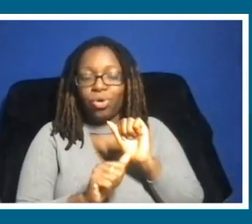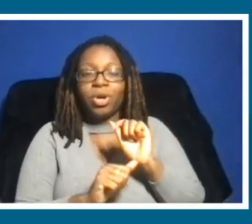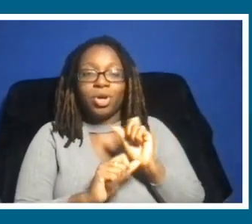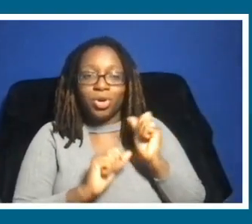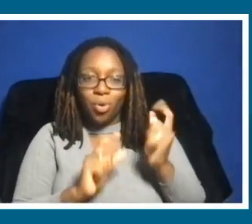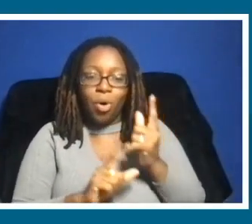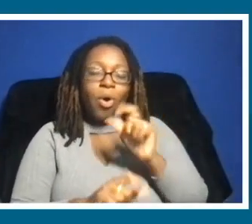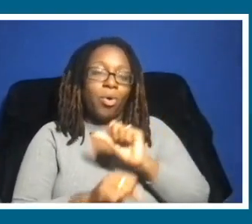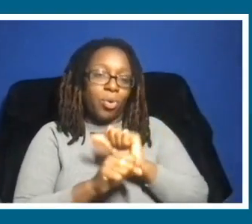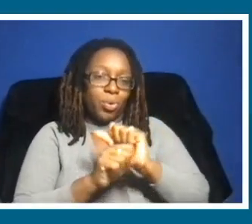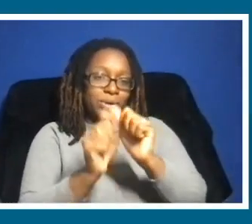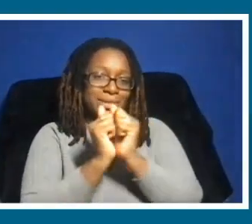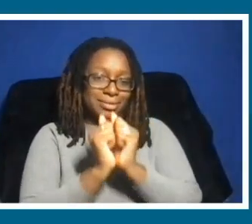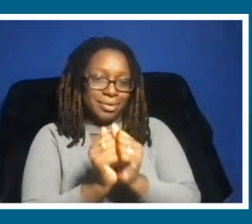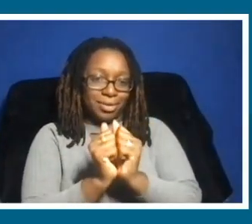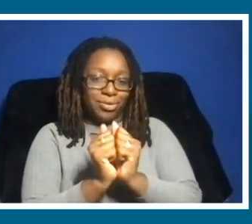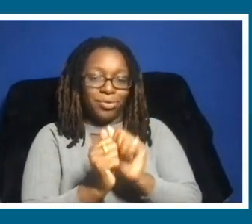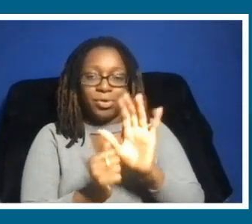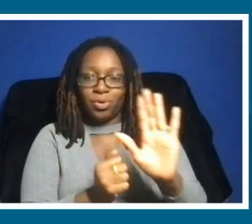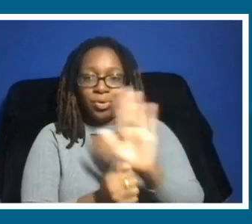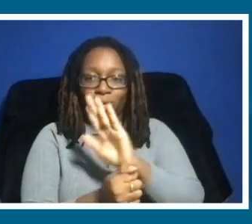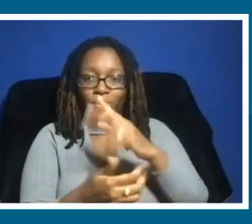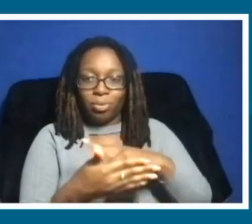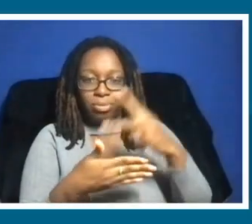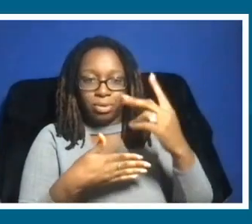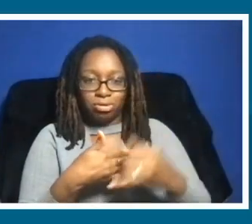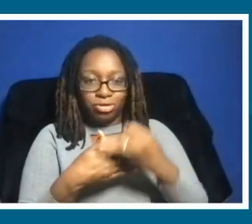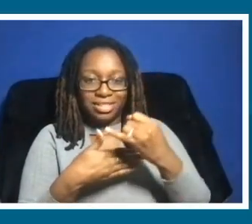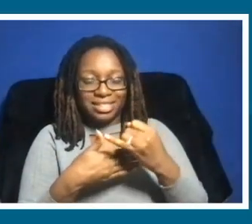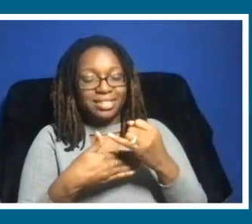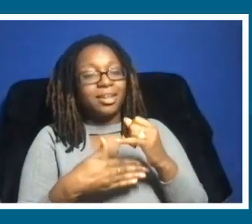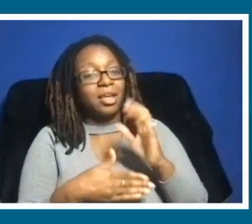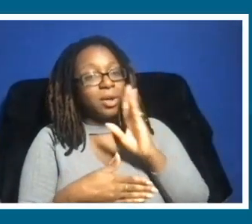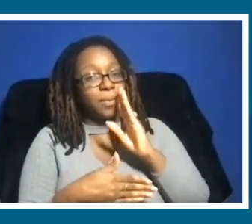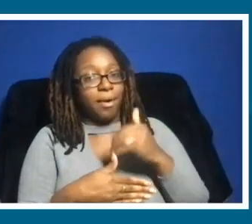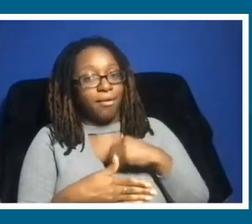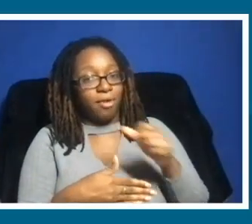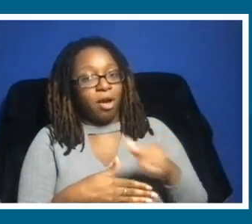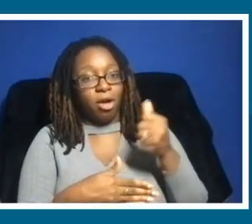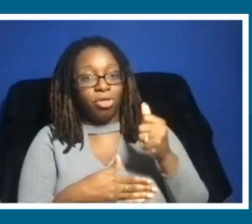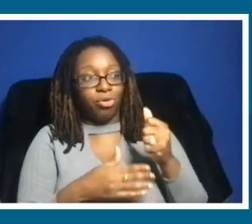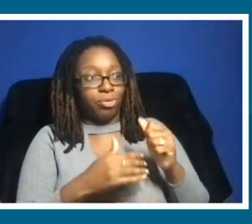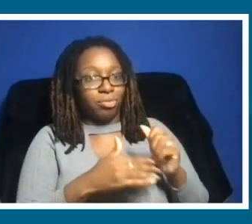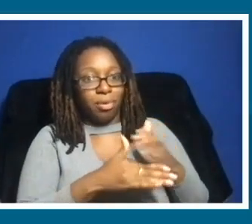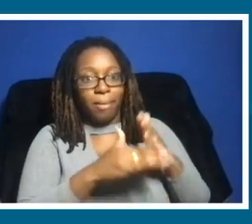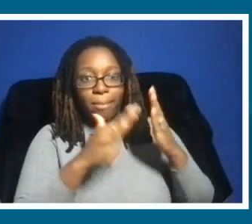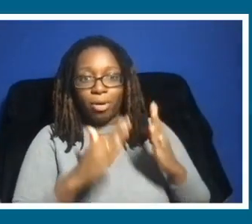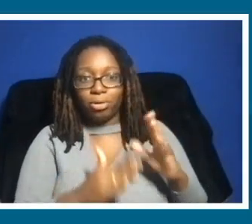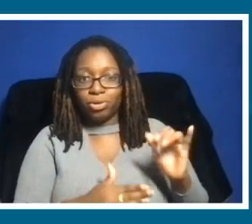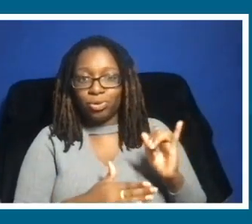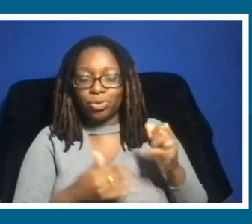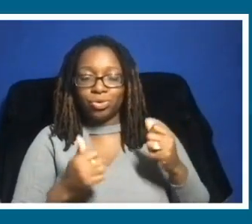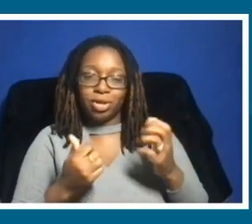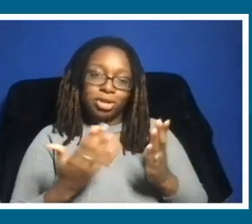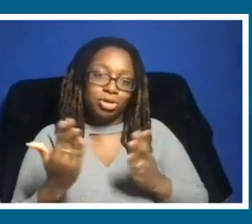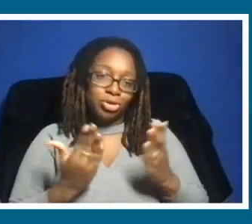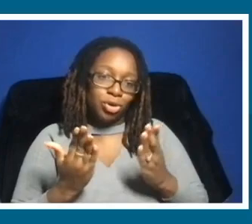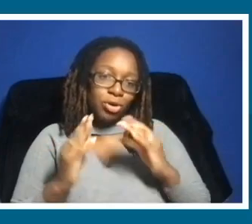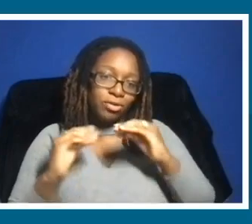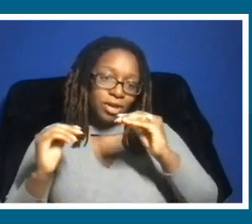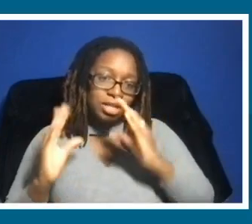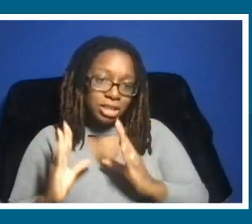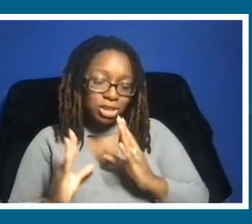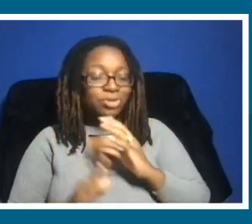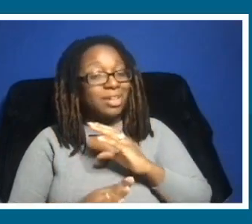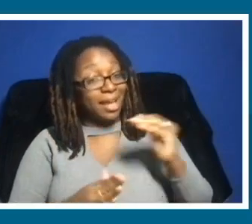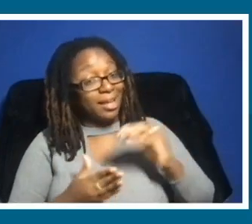on your projects, and that you work with many other partners as you are serving educators and students. And